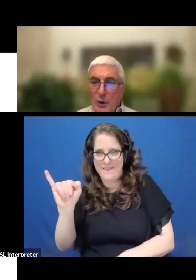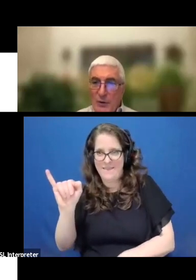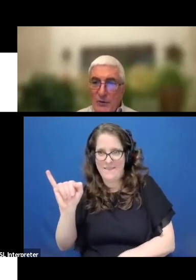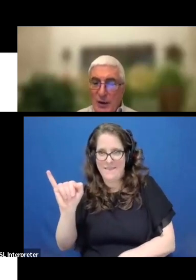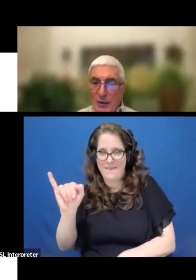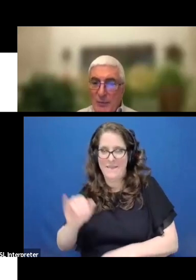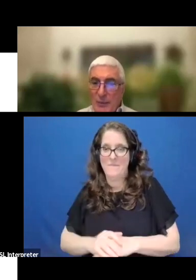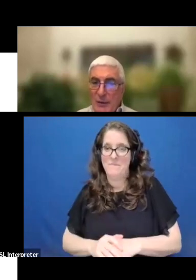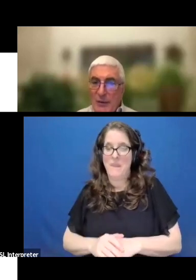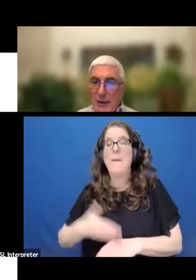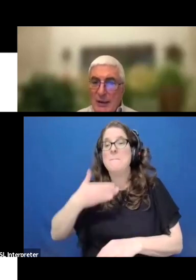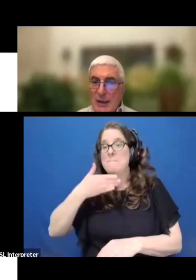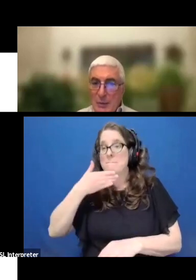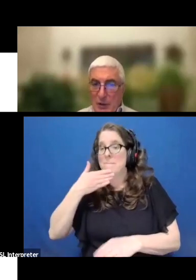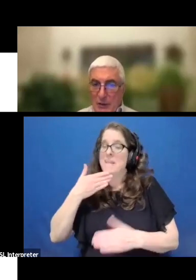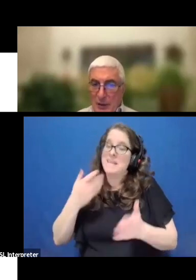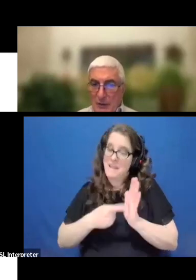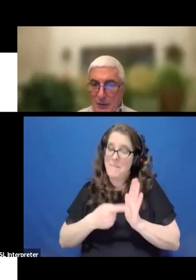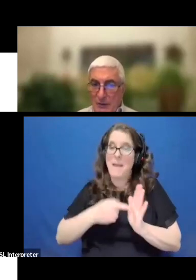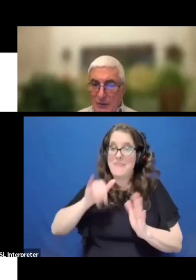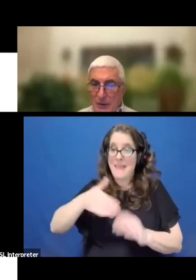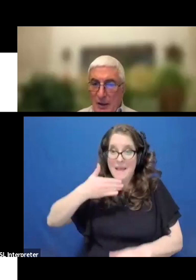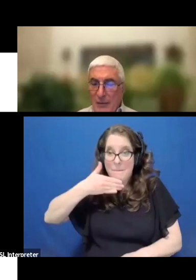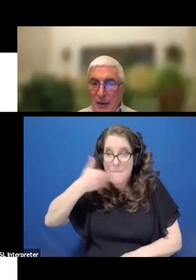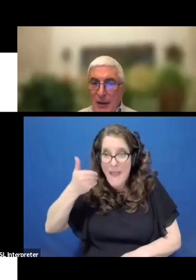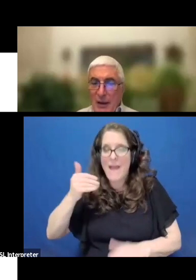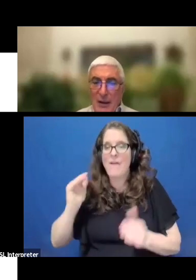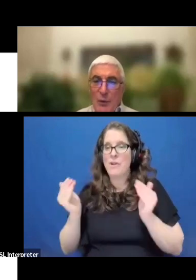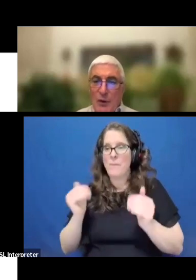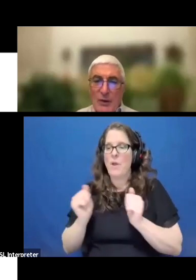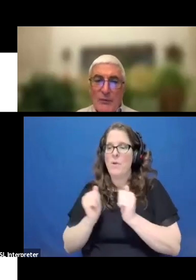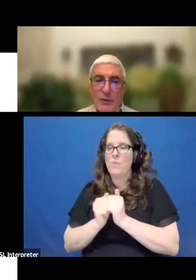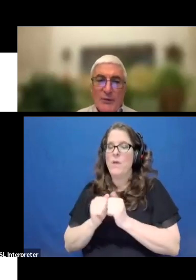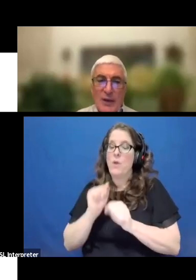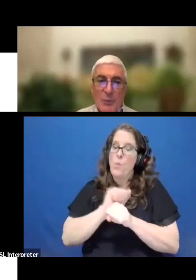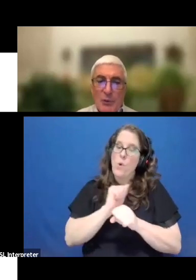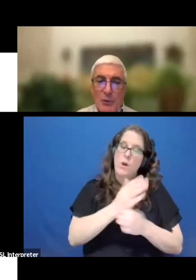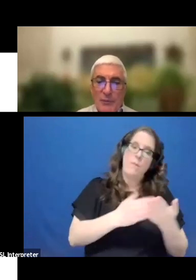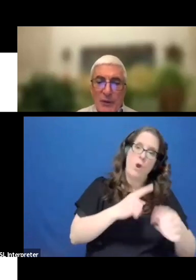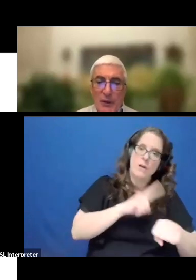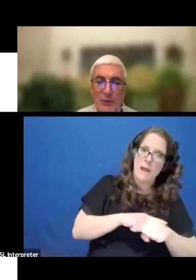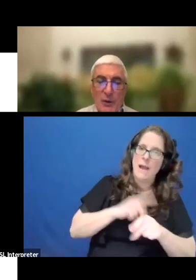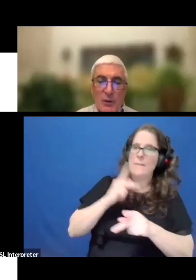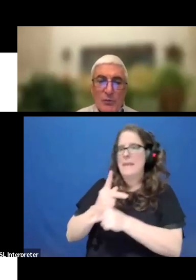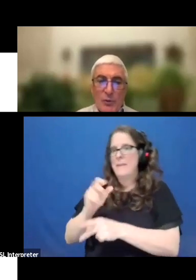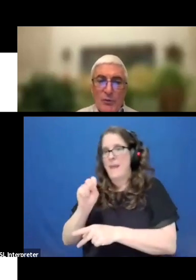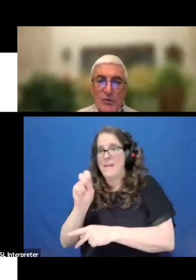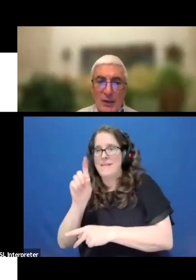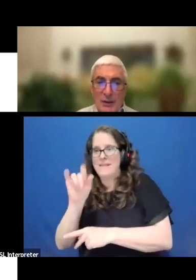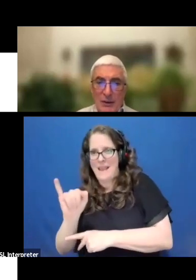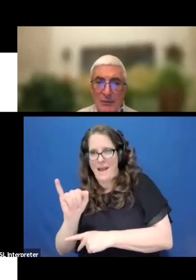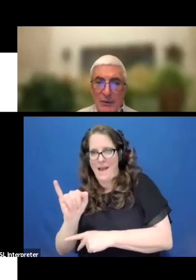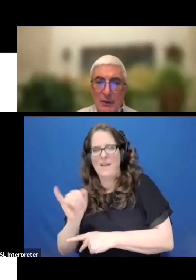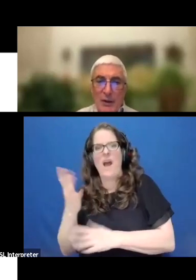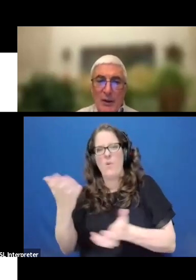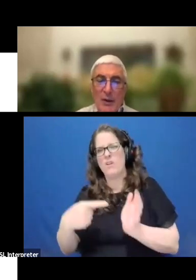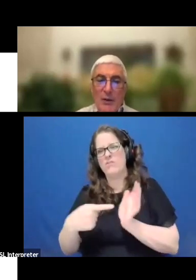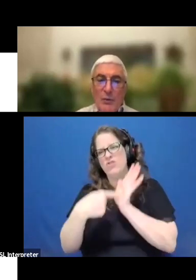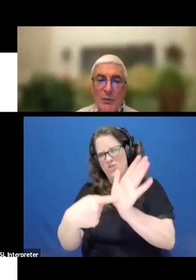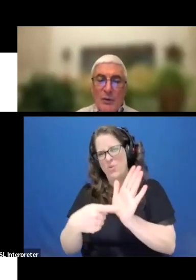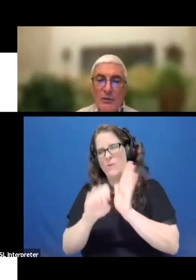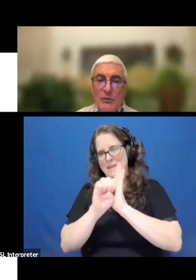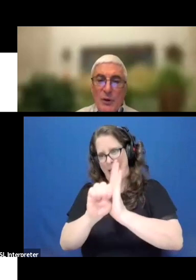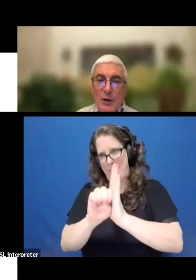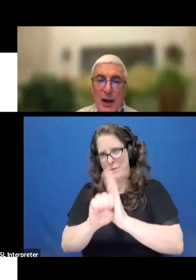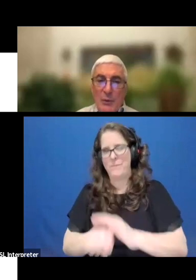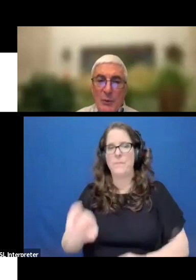working part-time and keeping SSDI. I wanted to give you an example. So here's Rosina,